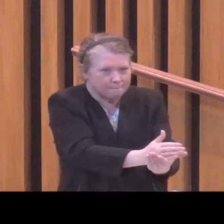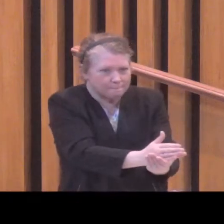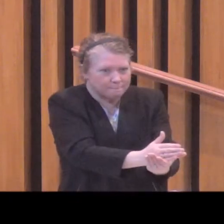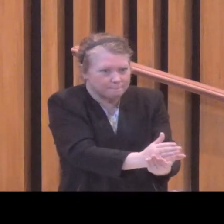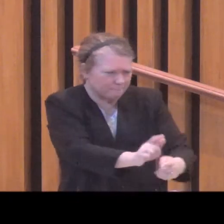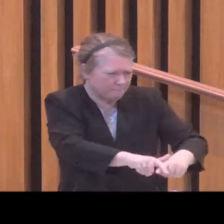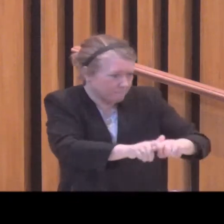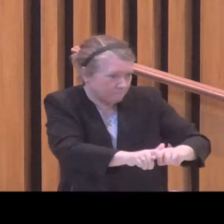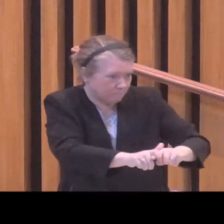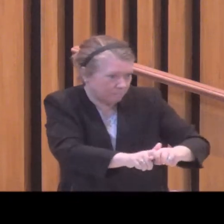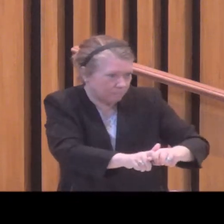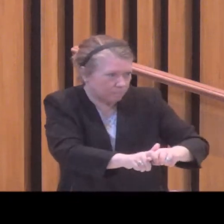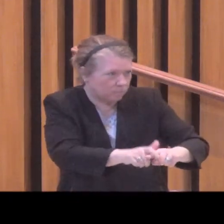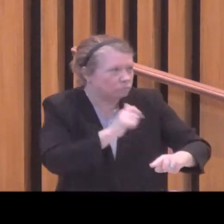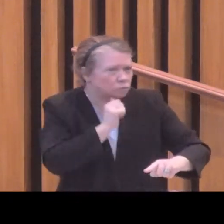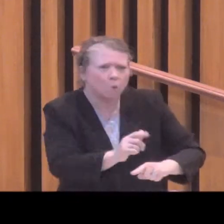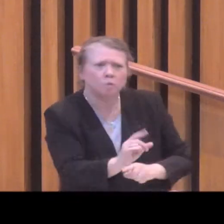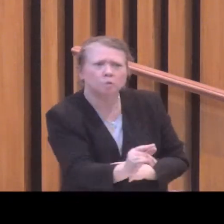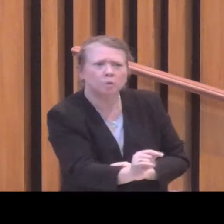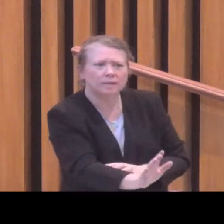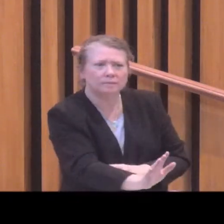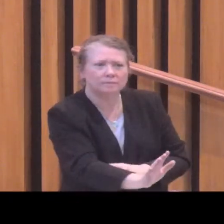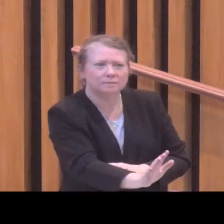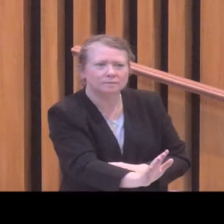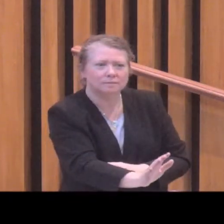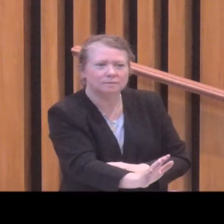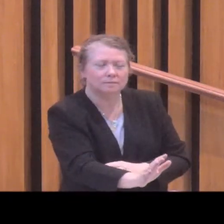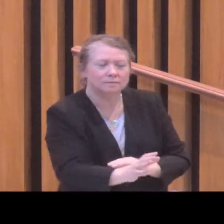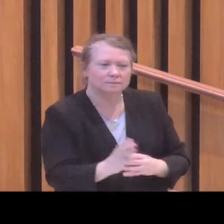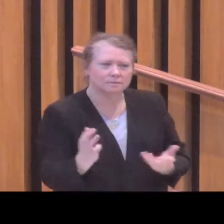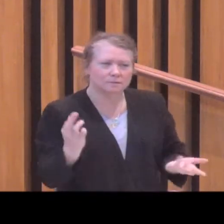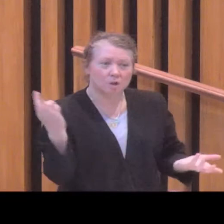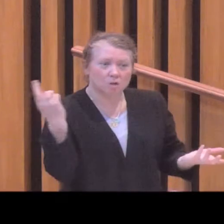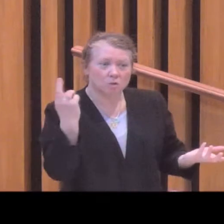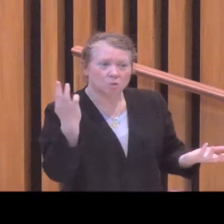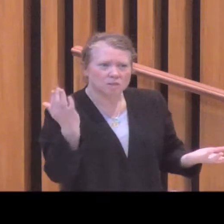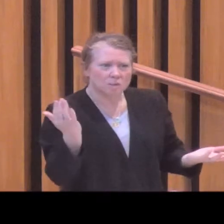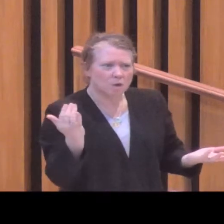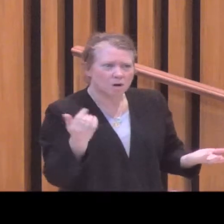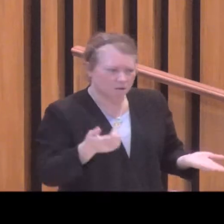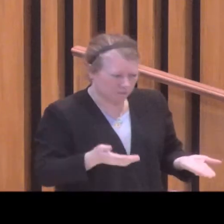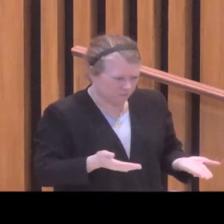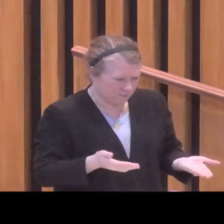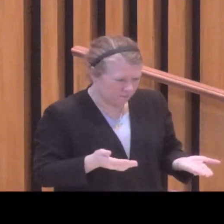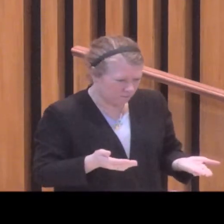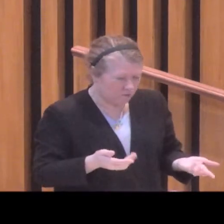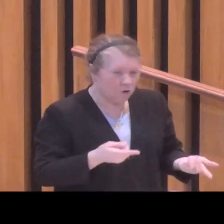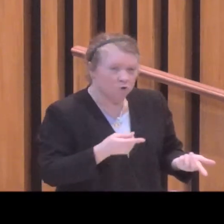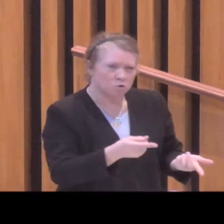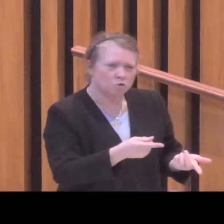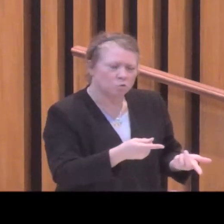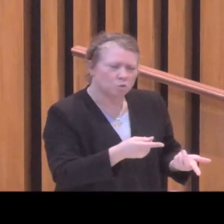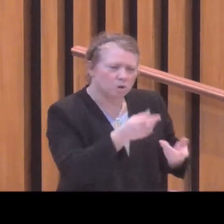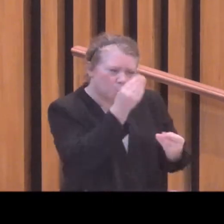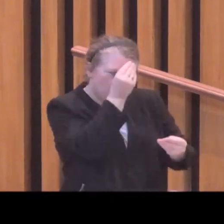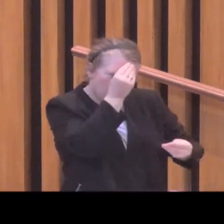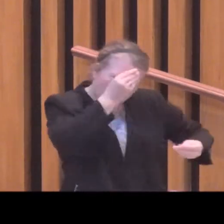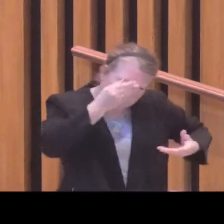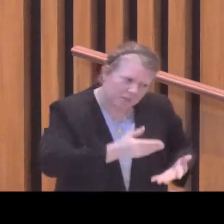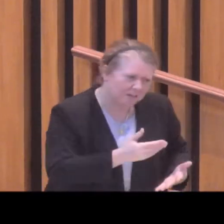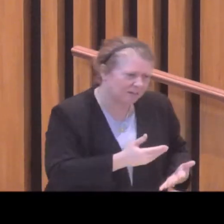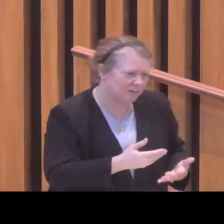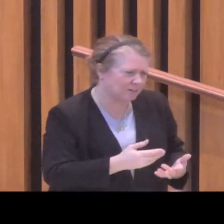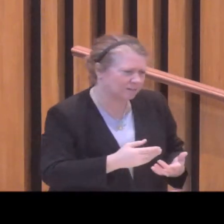And as the passage concludes, because Abraham was obedient to